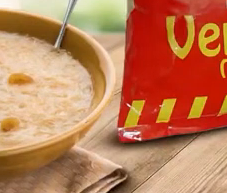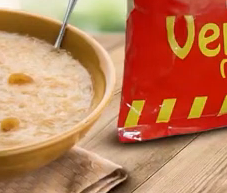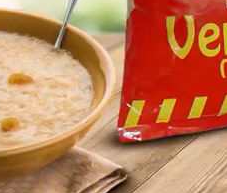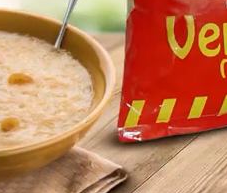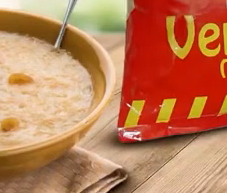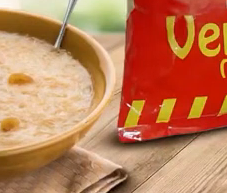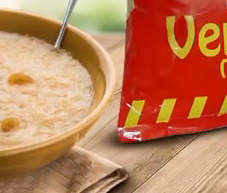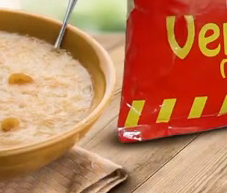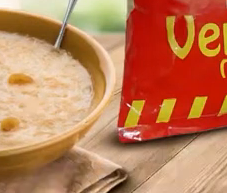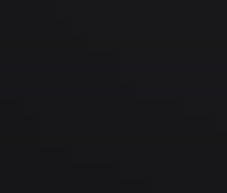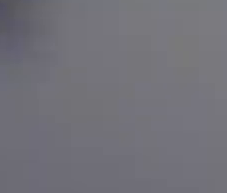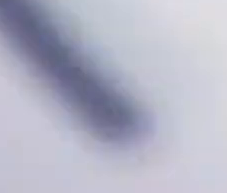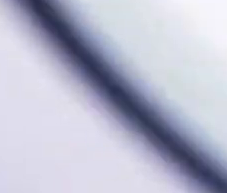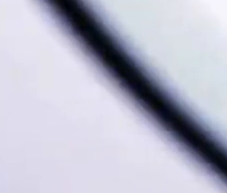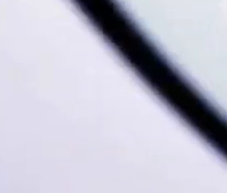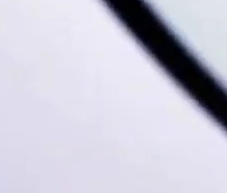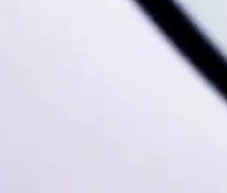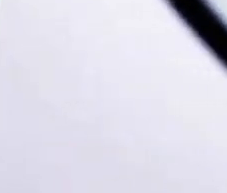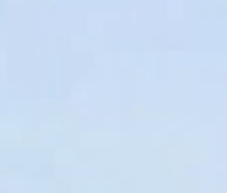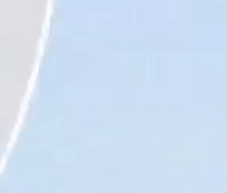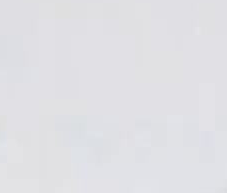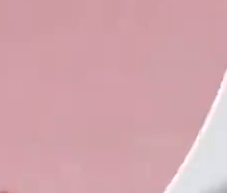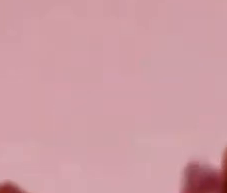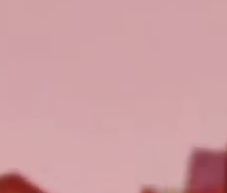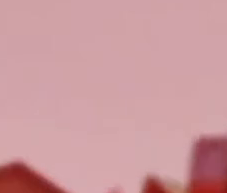life easier.